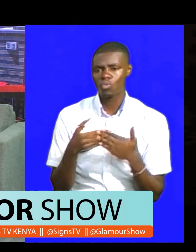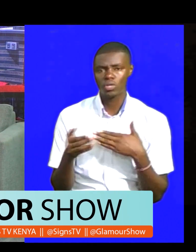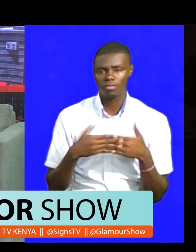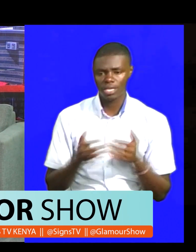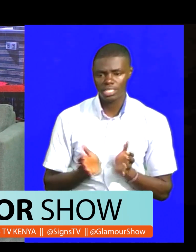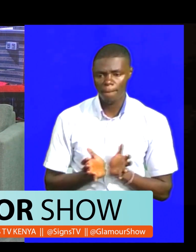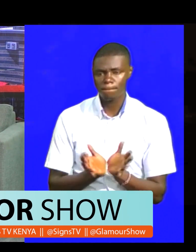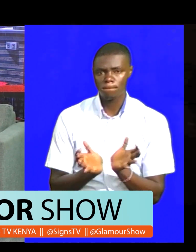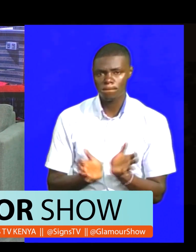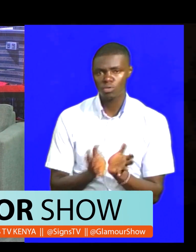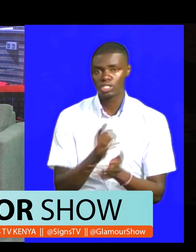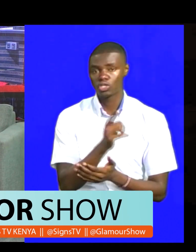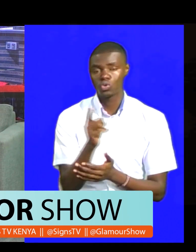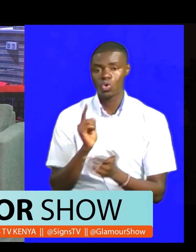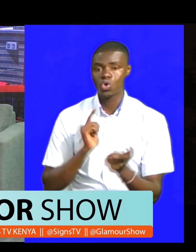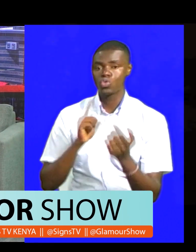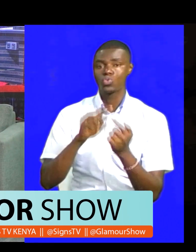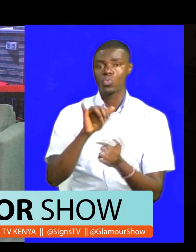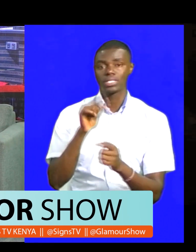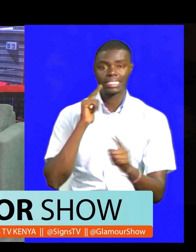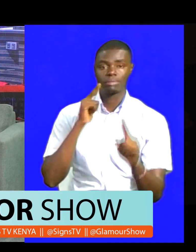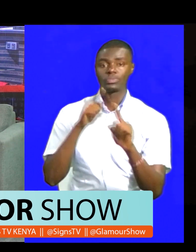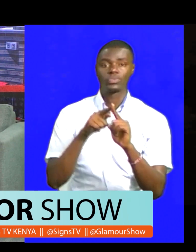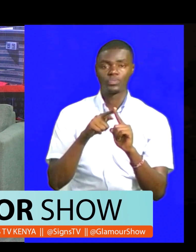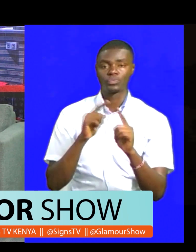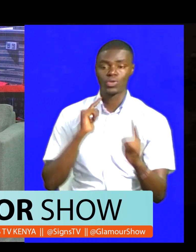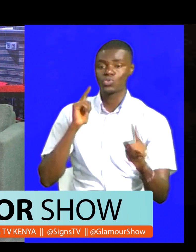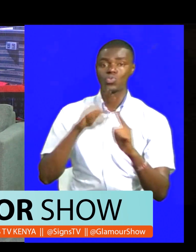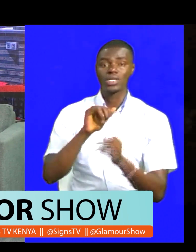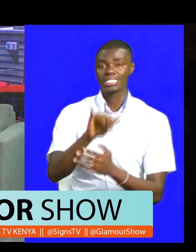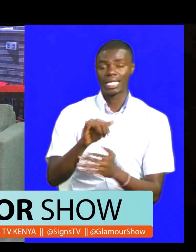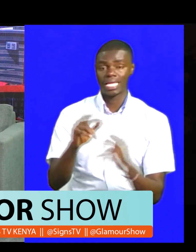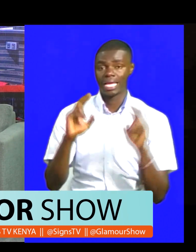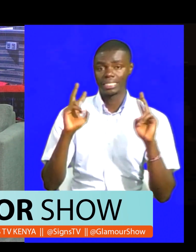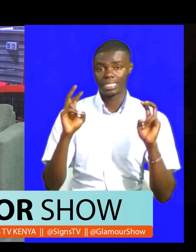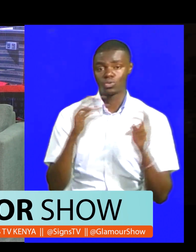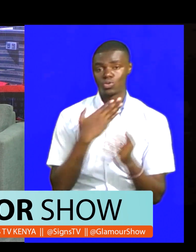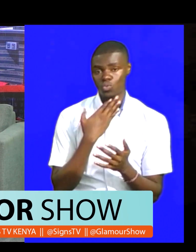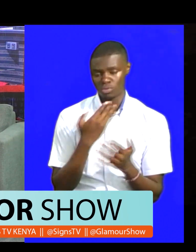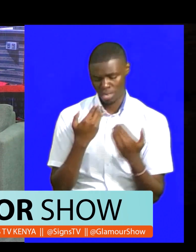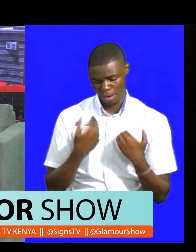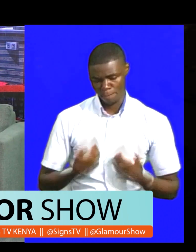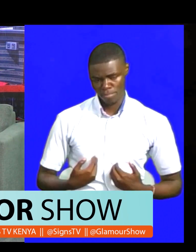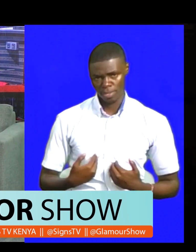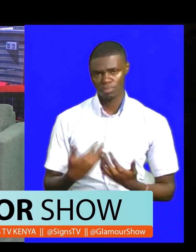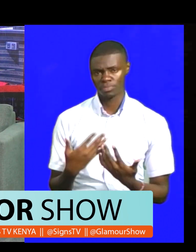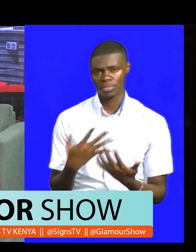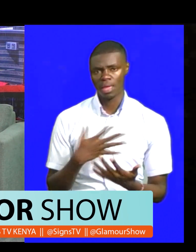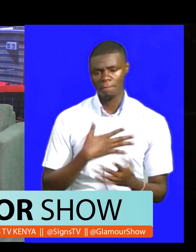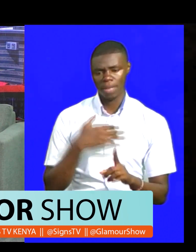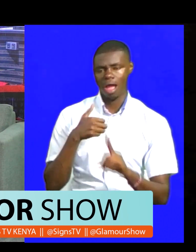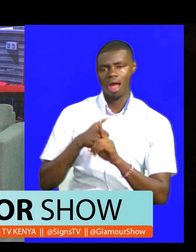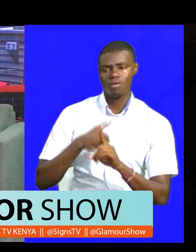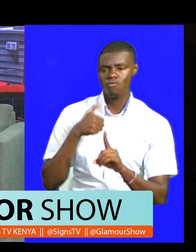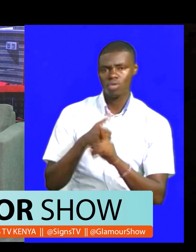or what is pushing you towards that goal, towards that title that you have. So as for me, my